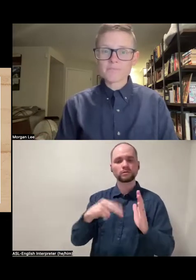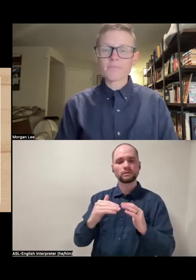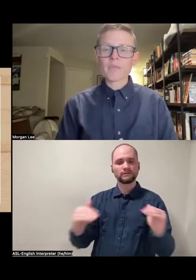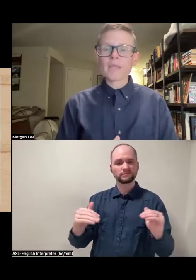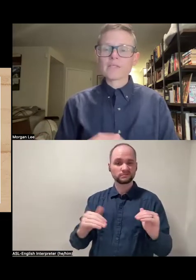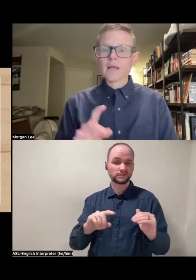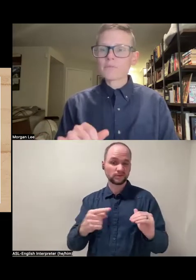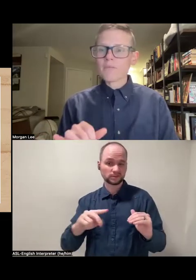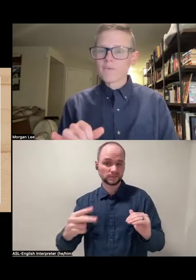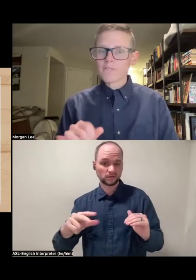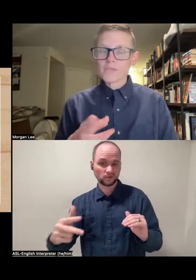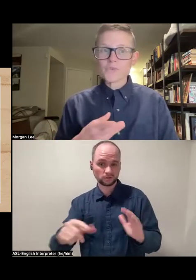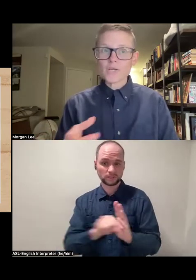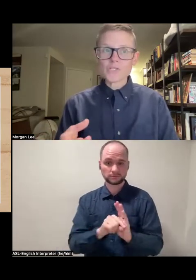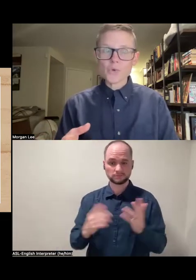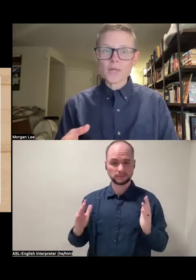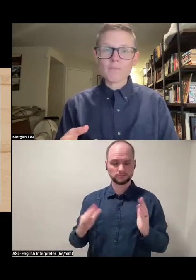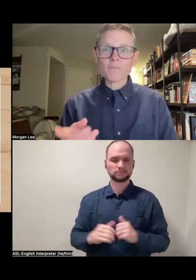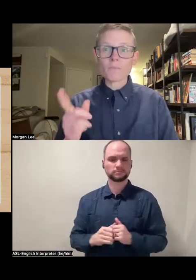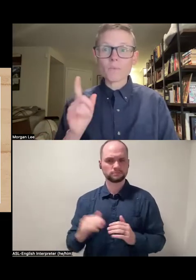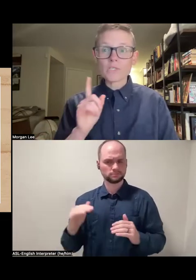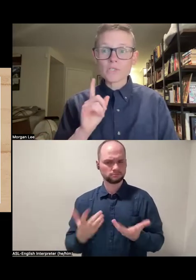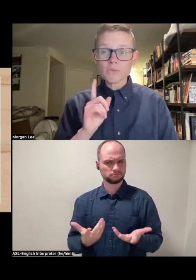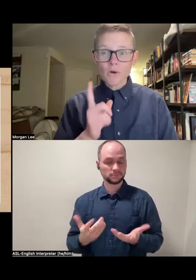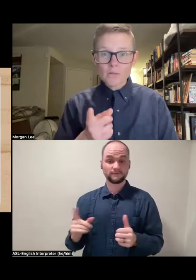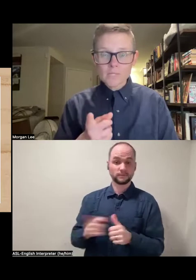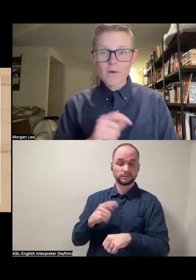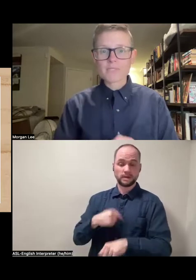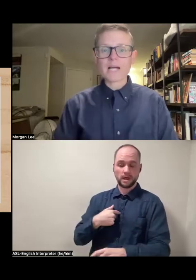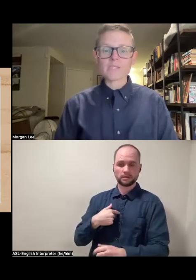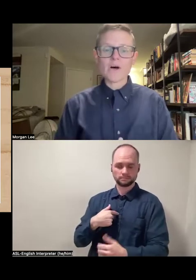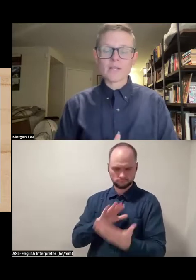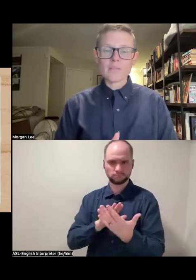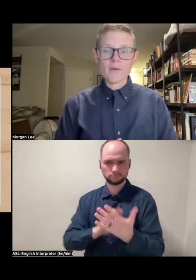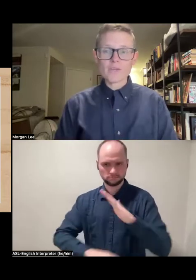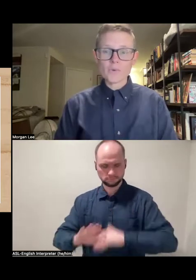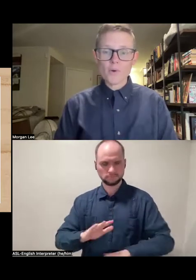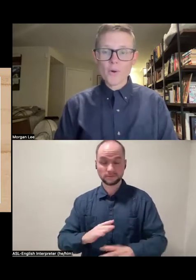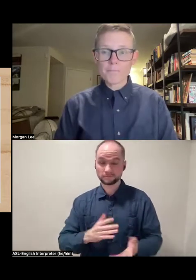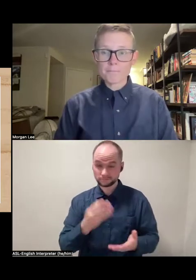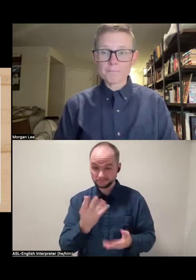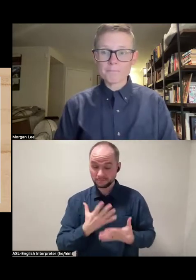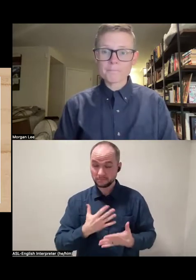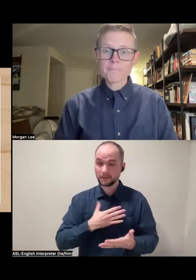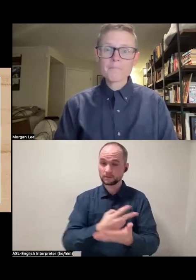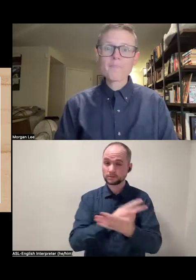levels. So that was my first introduction to it, which also I was not taught in my graduate